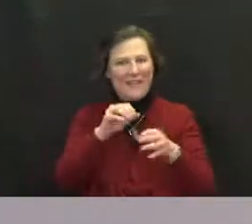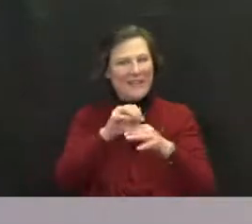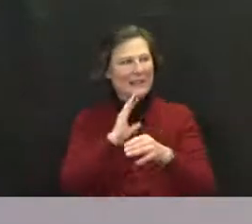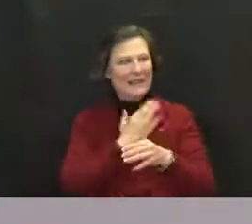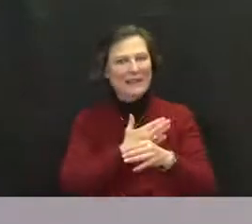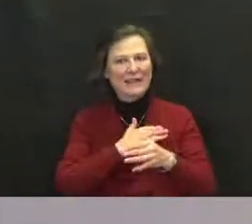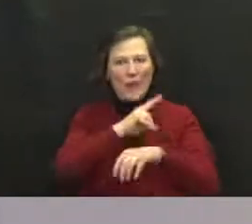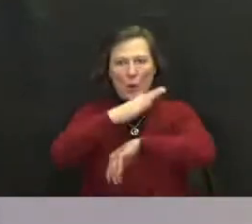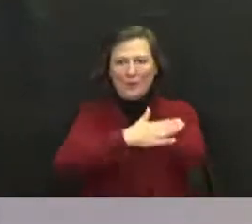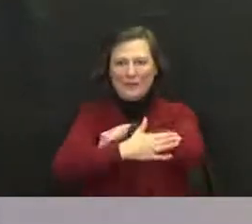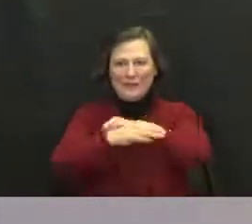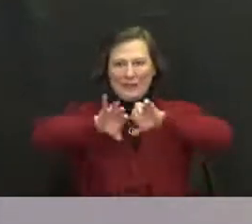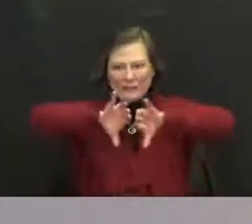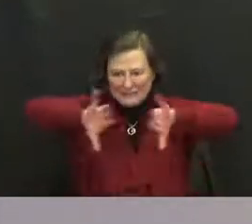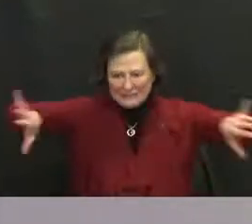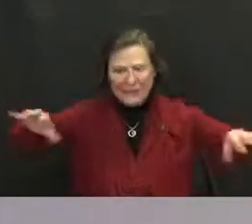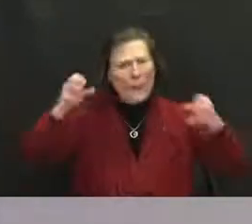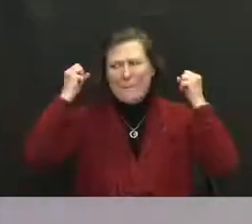people hate